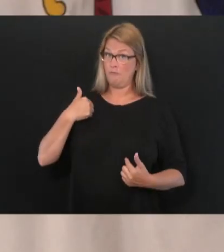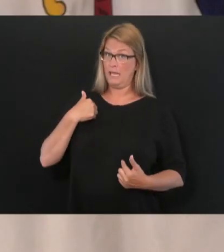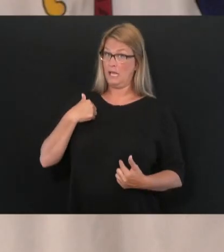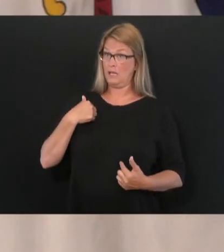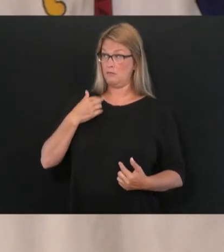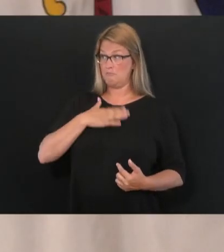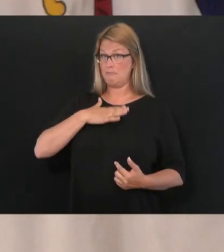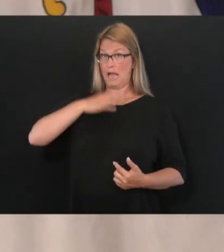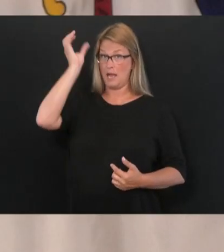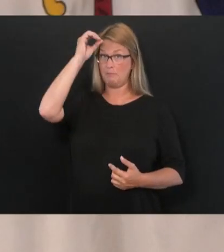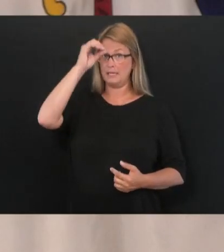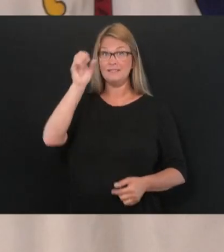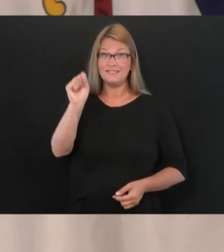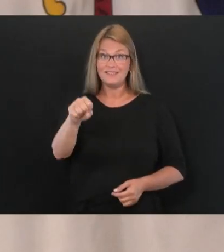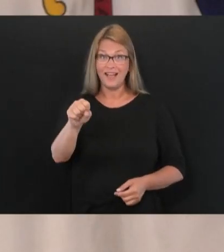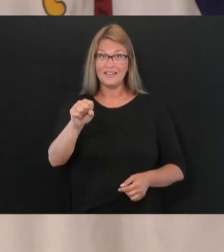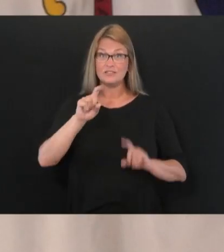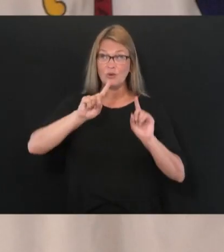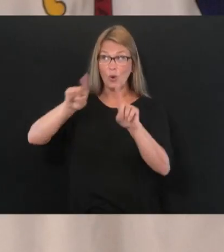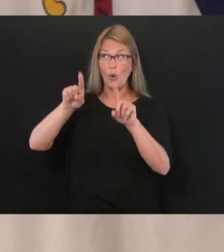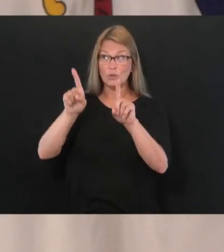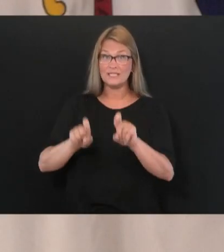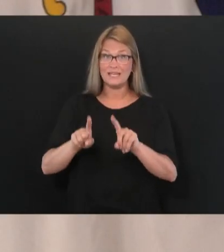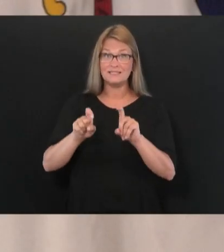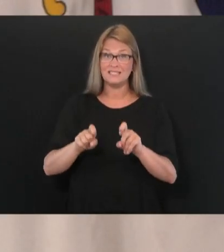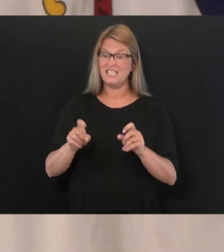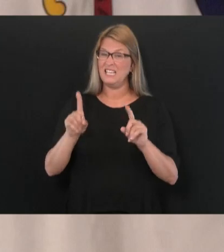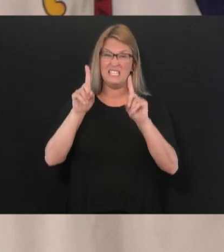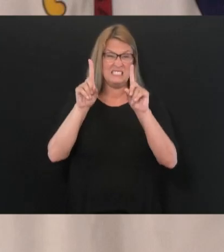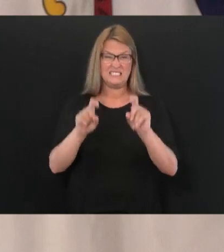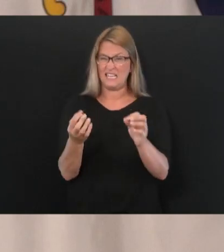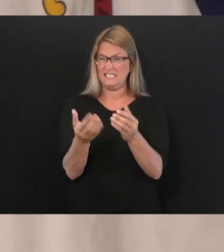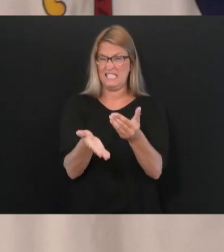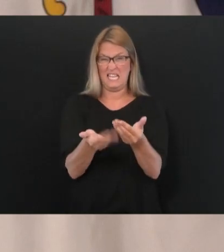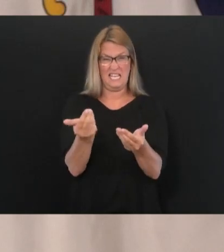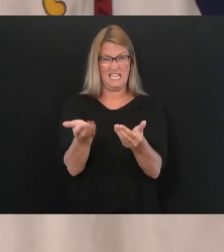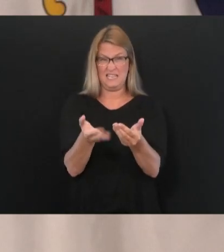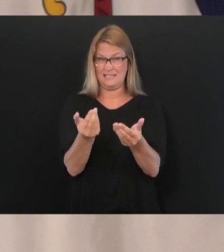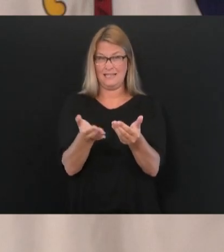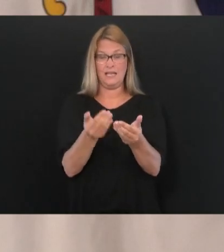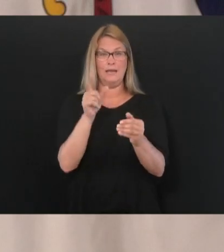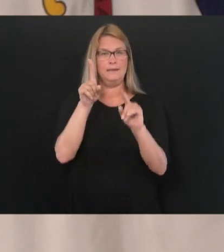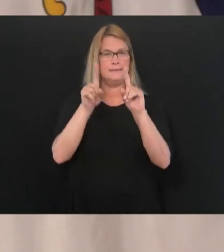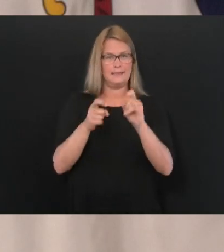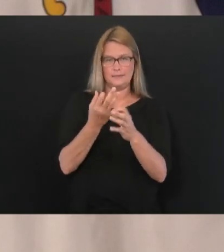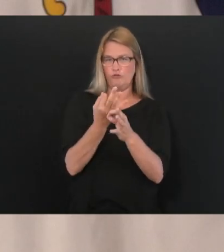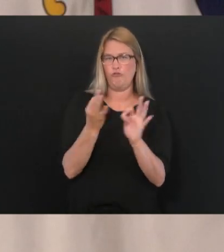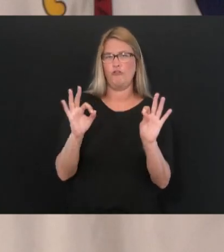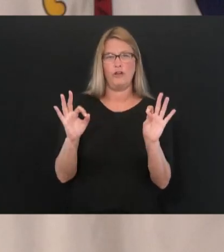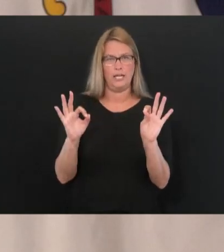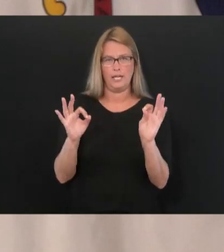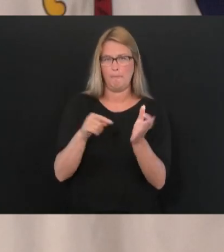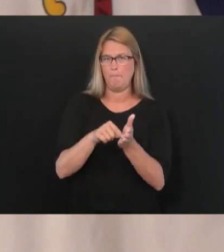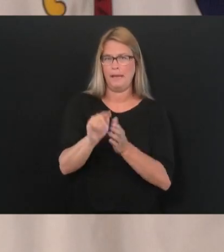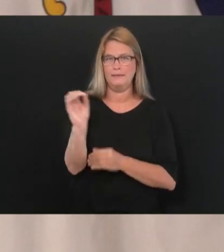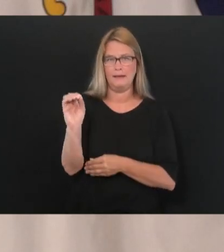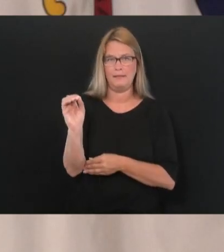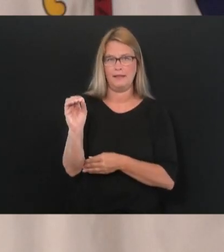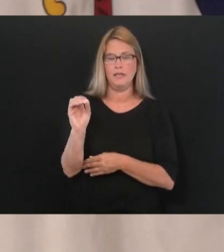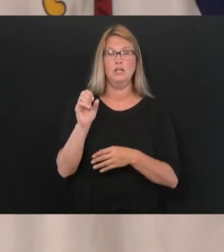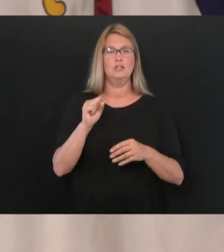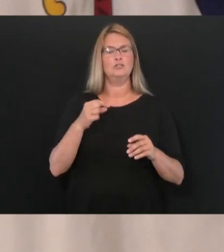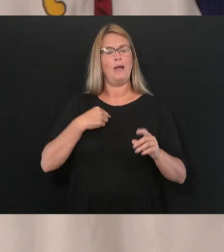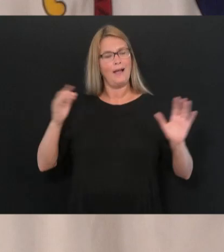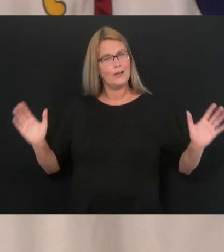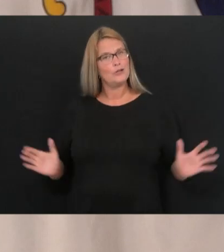You know, the test is painless. The test is free. You know, I absolutely would